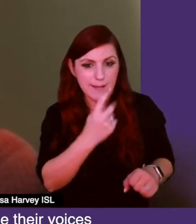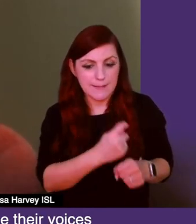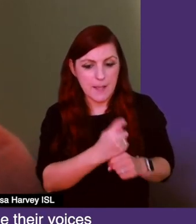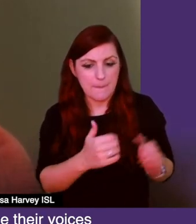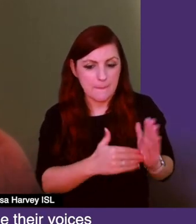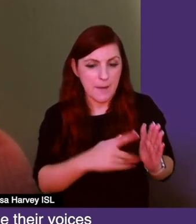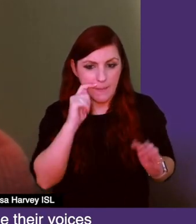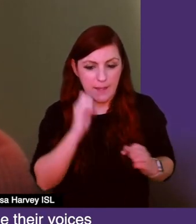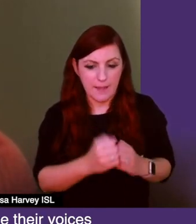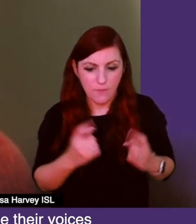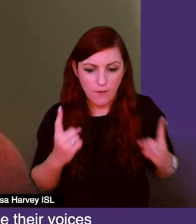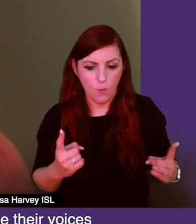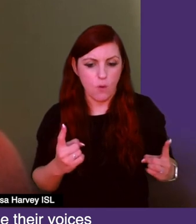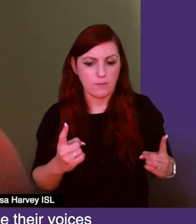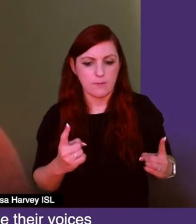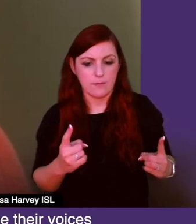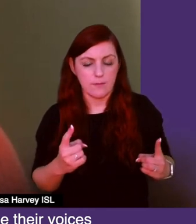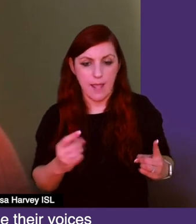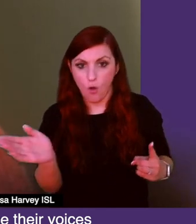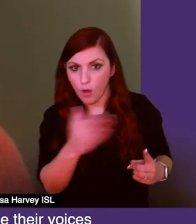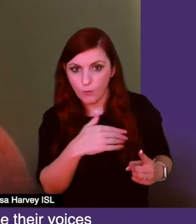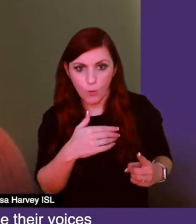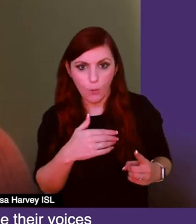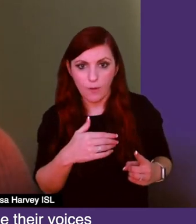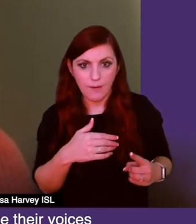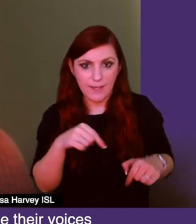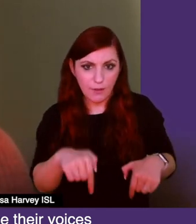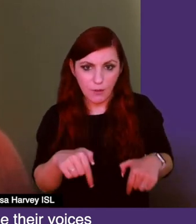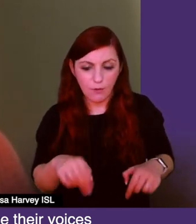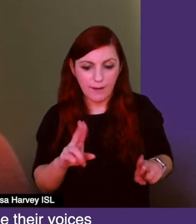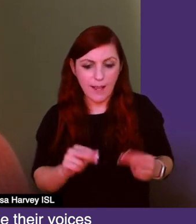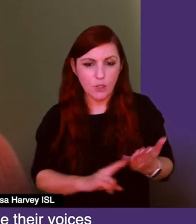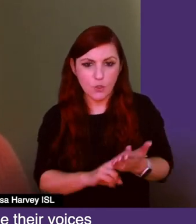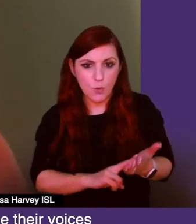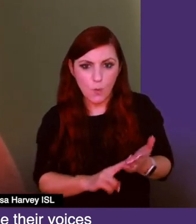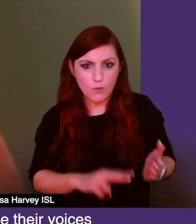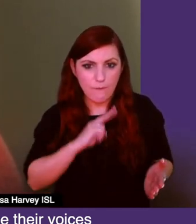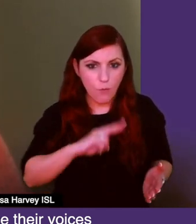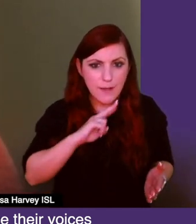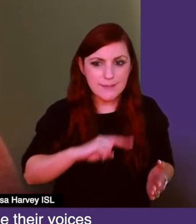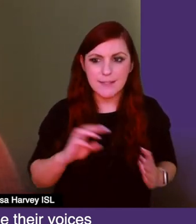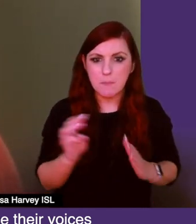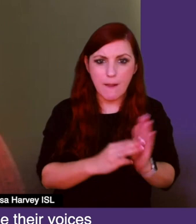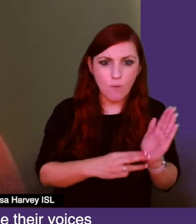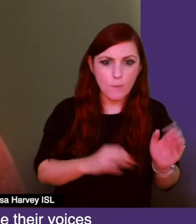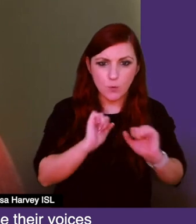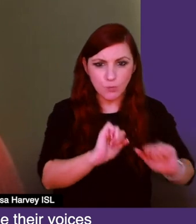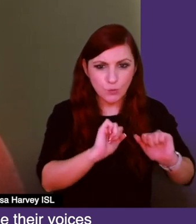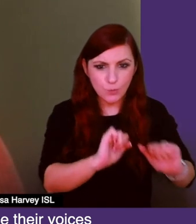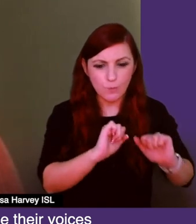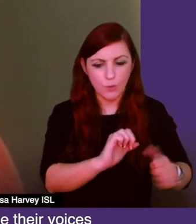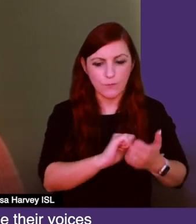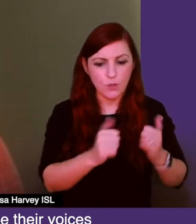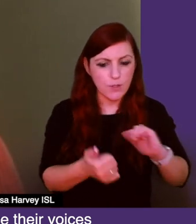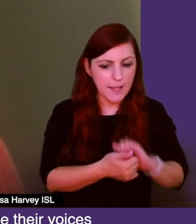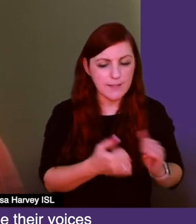But I think if everybody, like the incredible people do here, can use their voices and platforms to push for things,